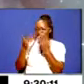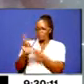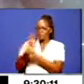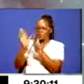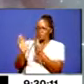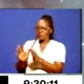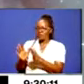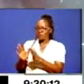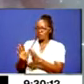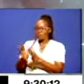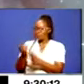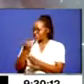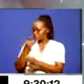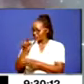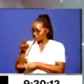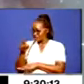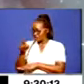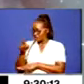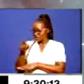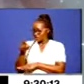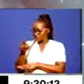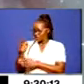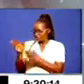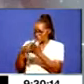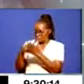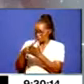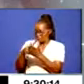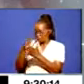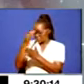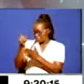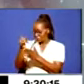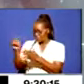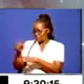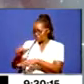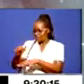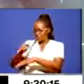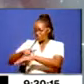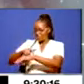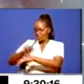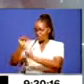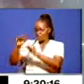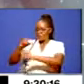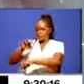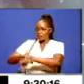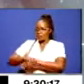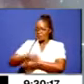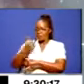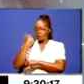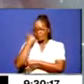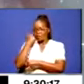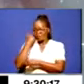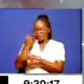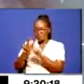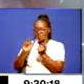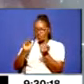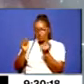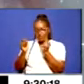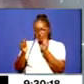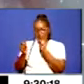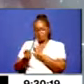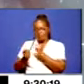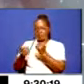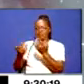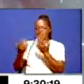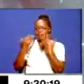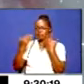is supposed to treat you was vulnerable, because anytime it can also get infected. But again, we are now changing. The air is being